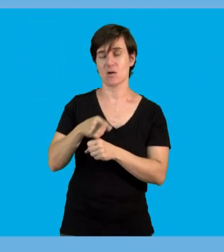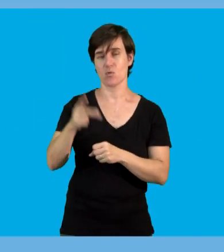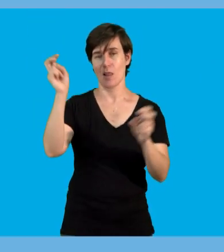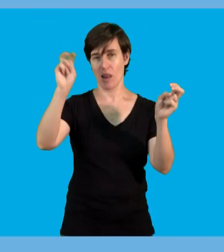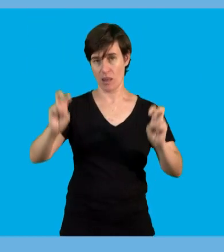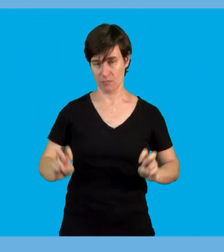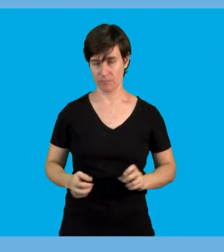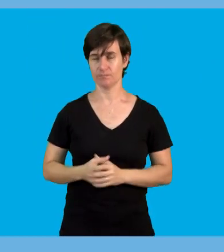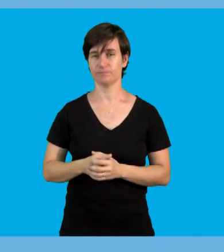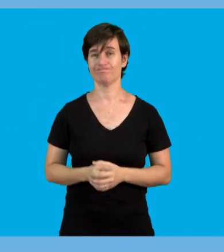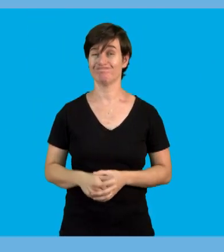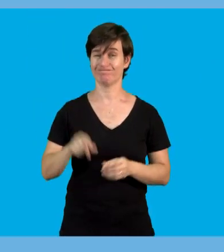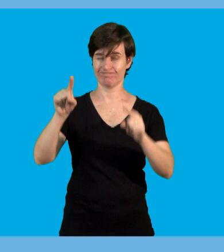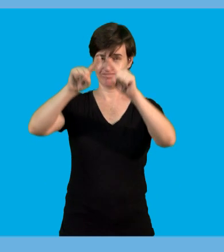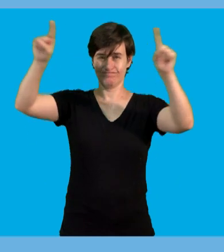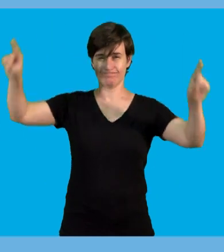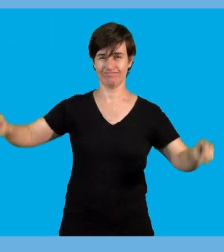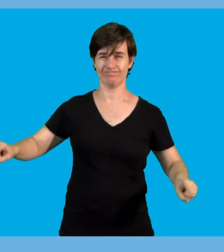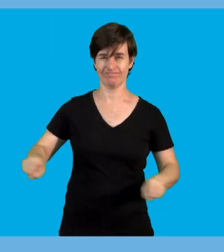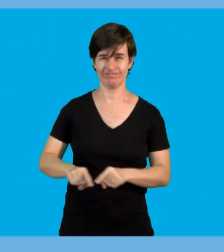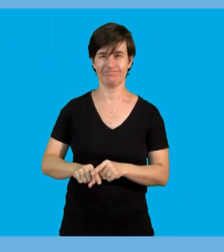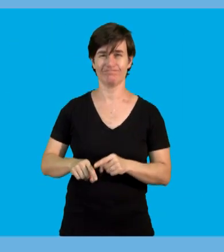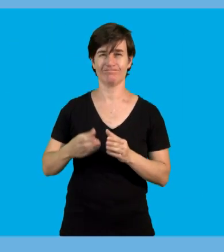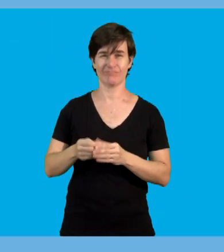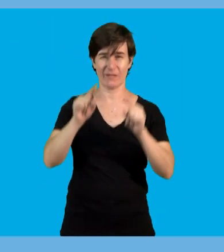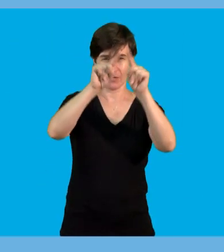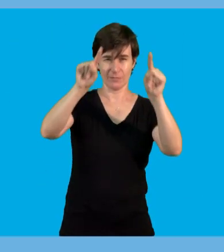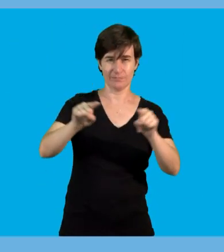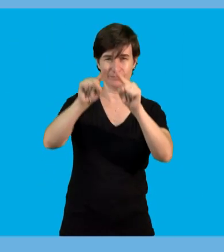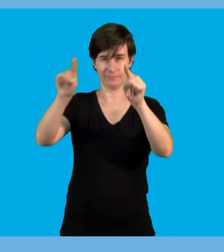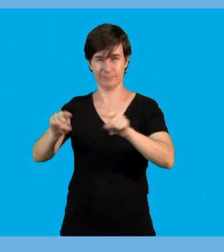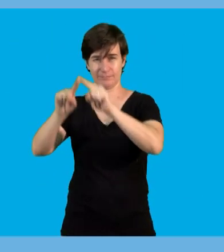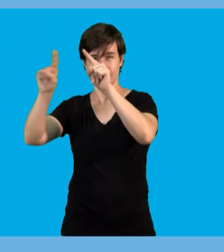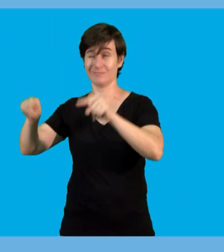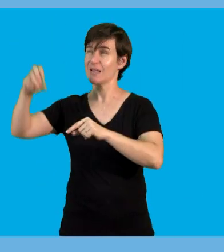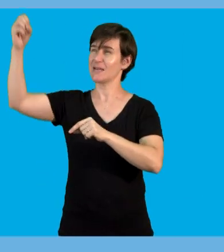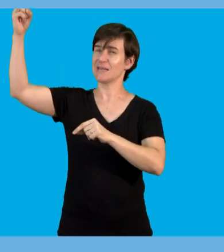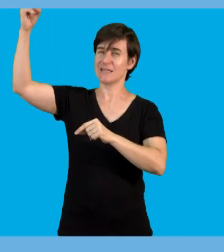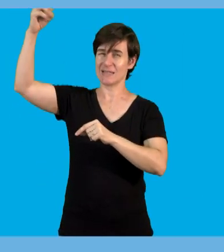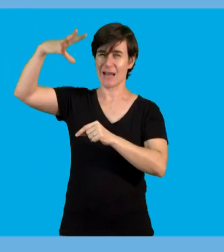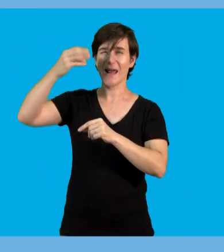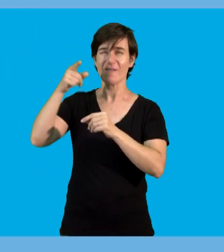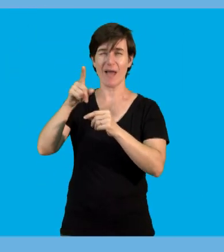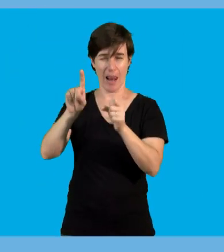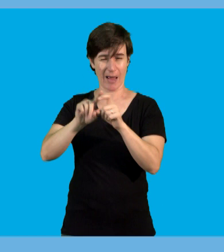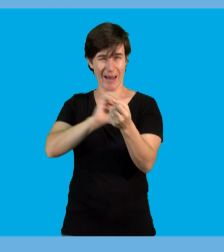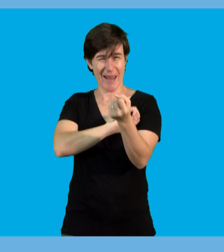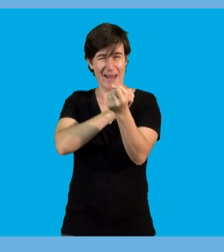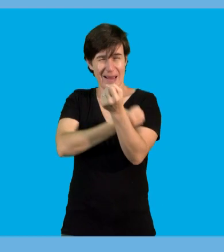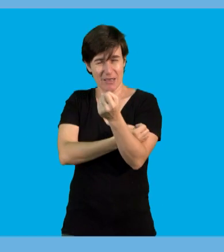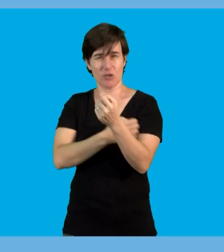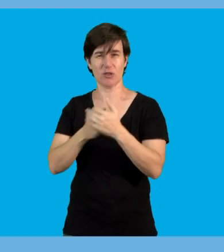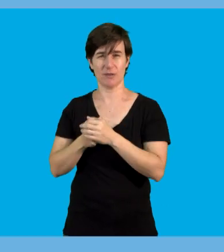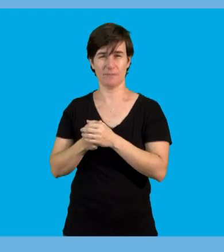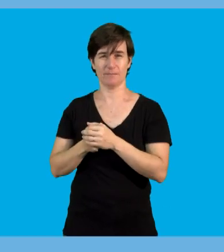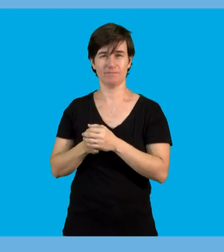an electrical current. A solar panel consists of many solars. Sunlight consists of small packages of energy,